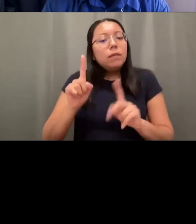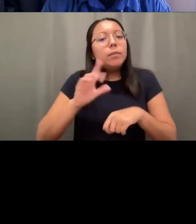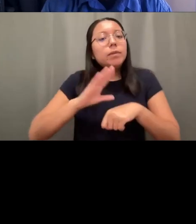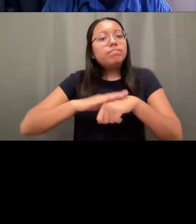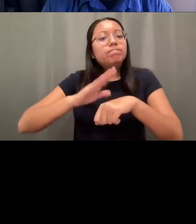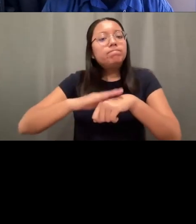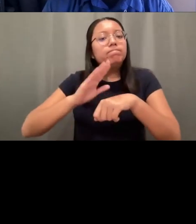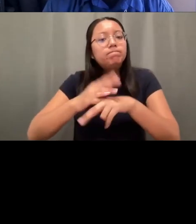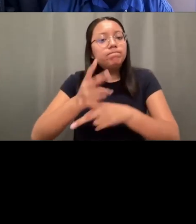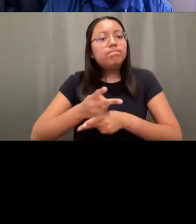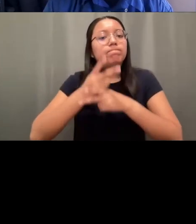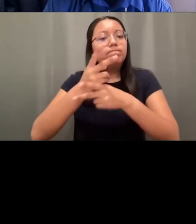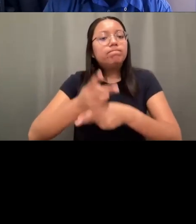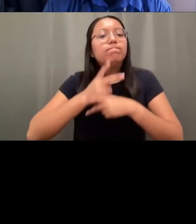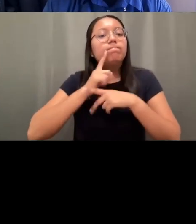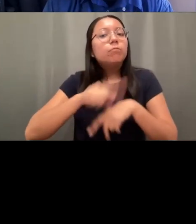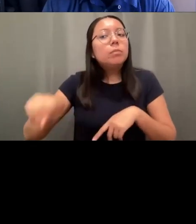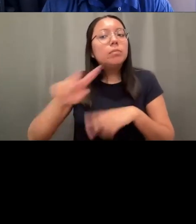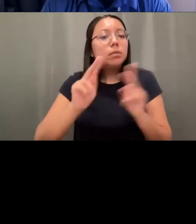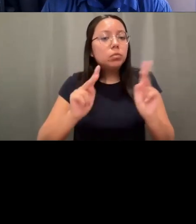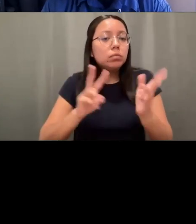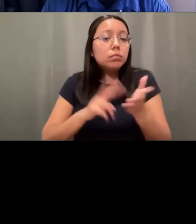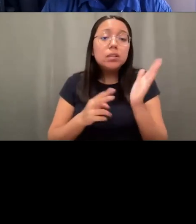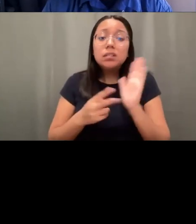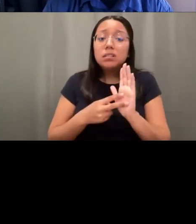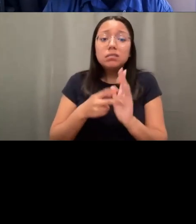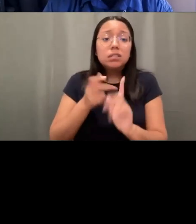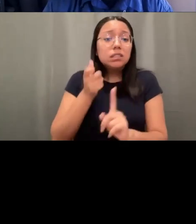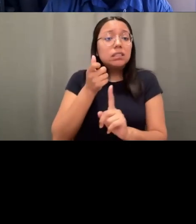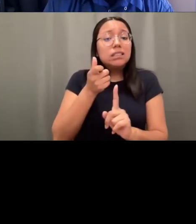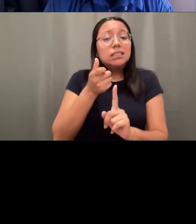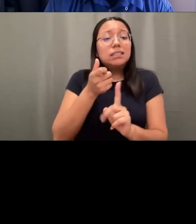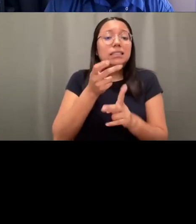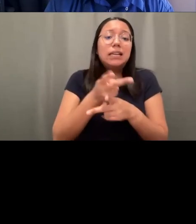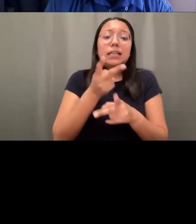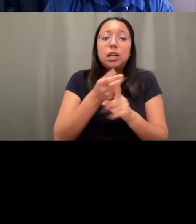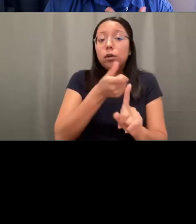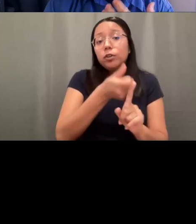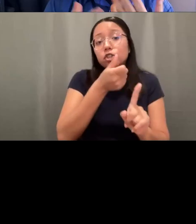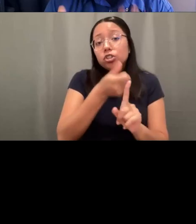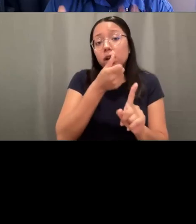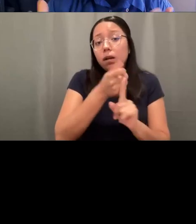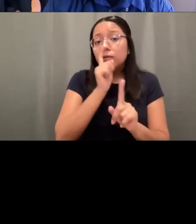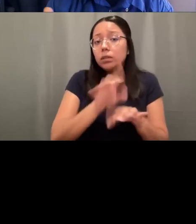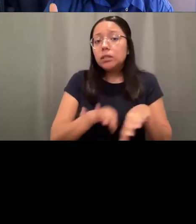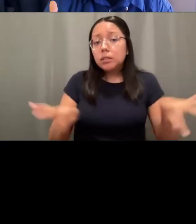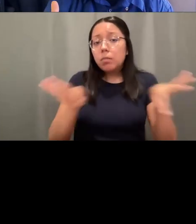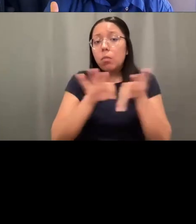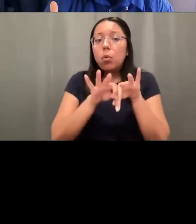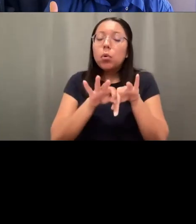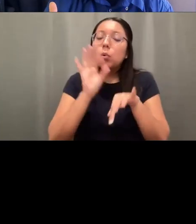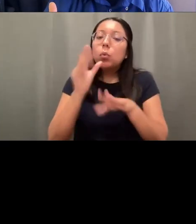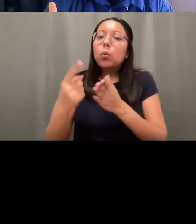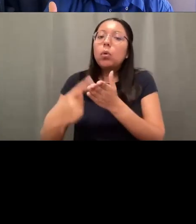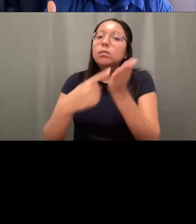might on other days, please know that we are going to talk about some heavy stuff. And hopefully it will